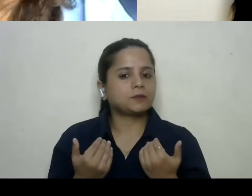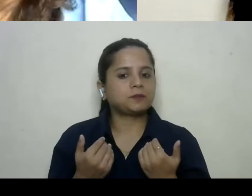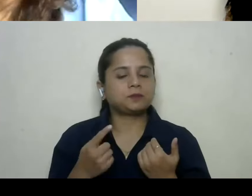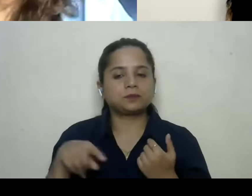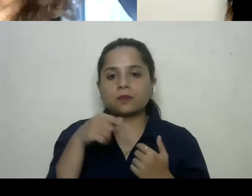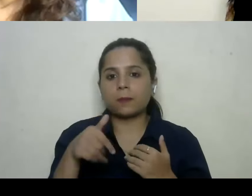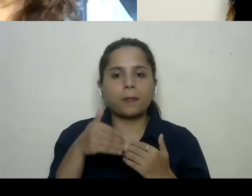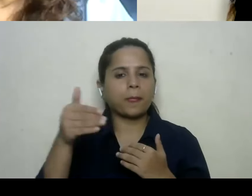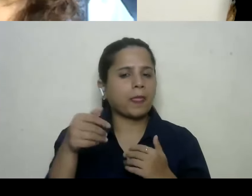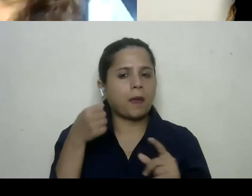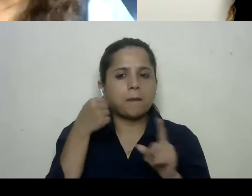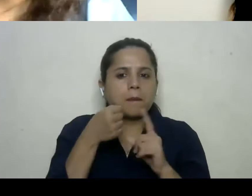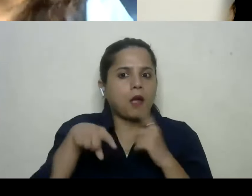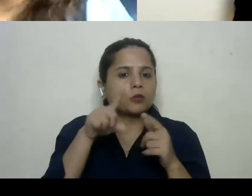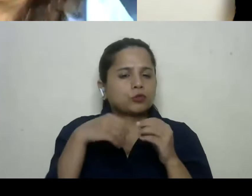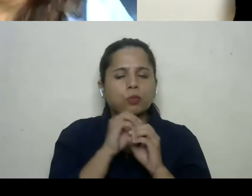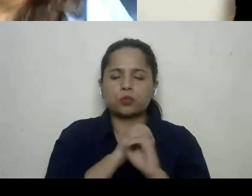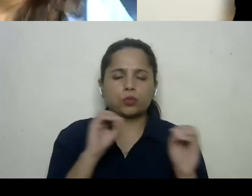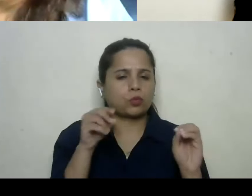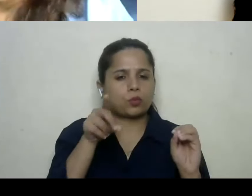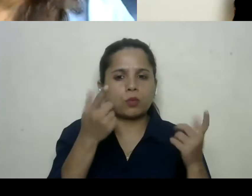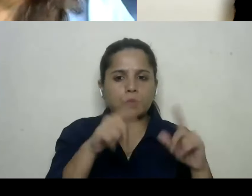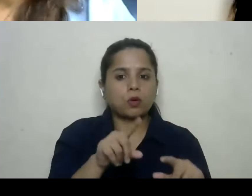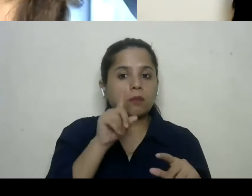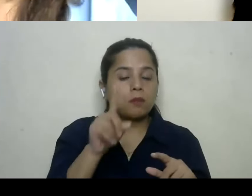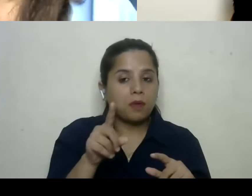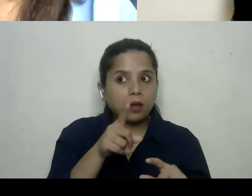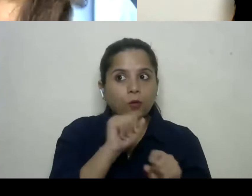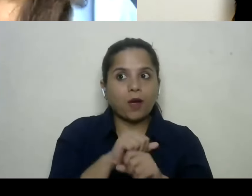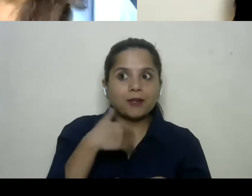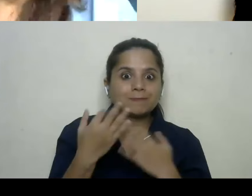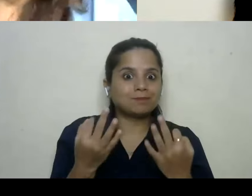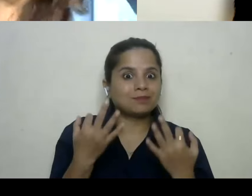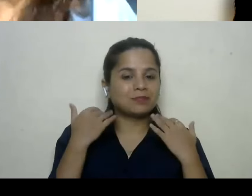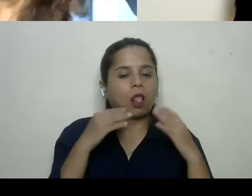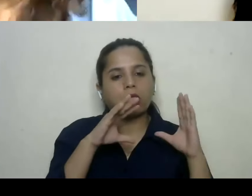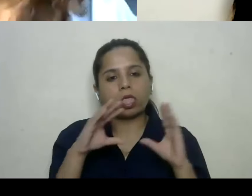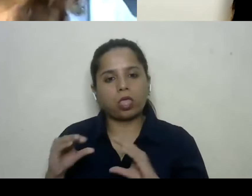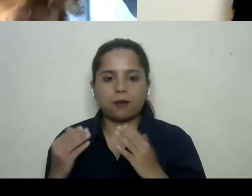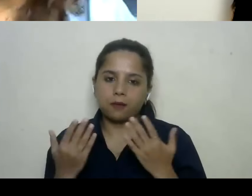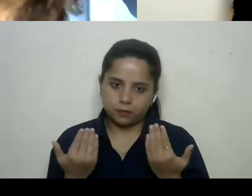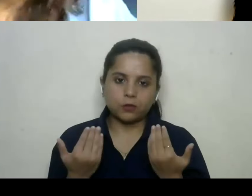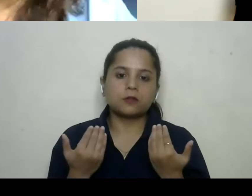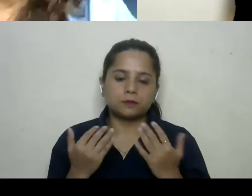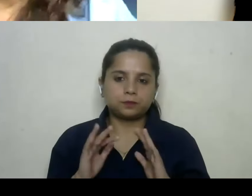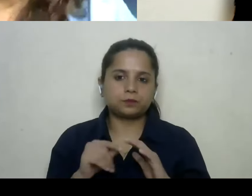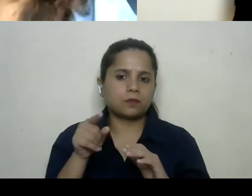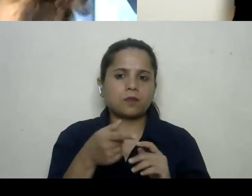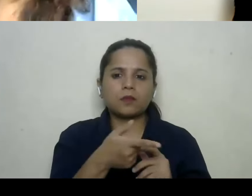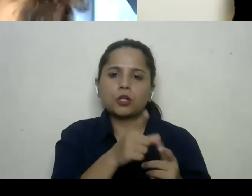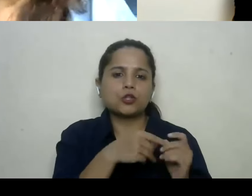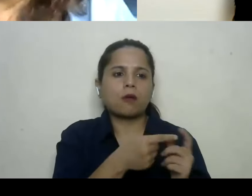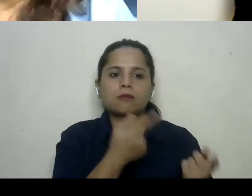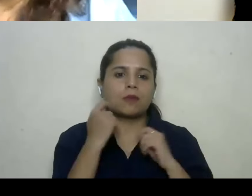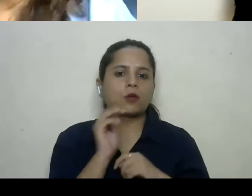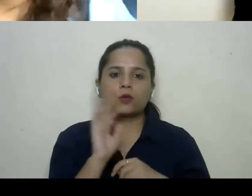going to affect employability, but it's going to affect productivity. So mhm. Yes. it's not going to take away our jobs. It's going to take